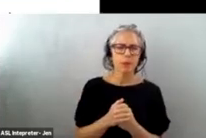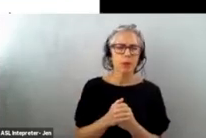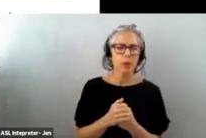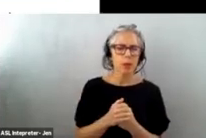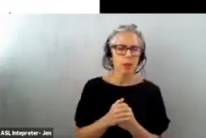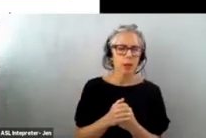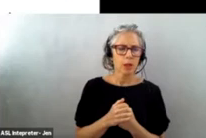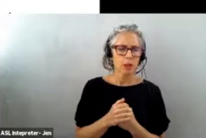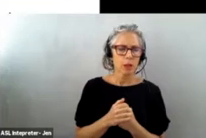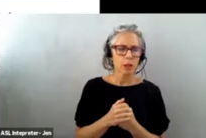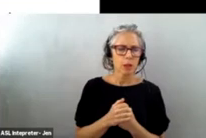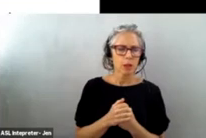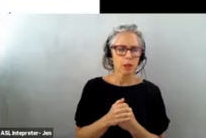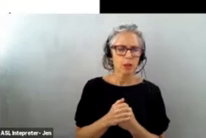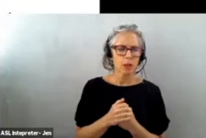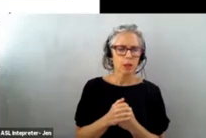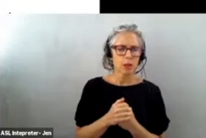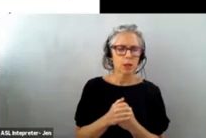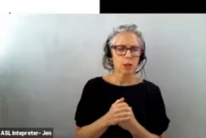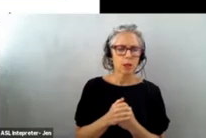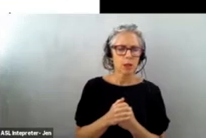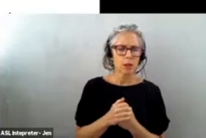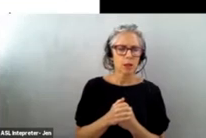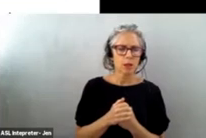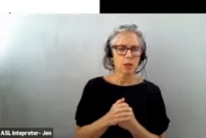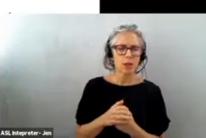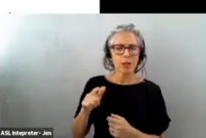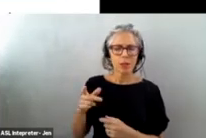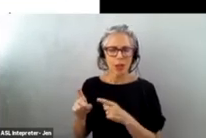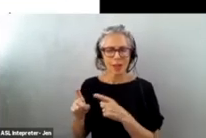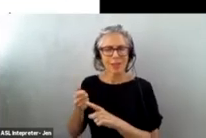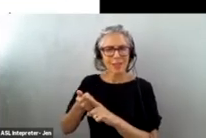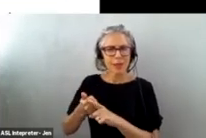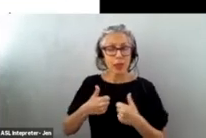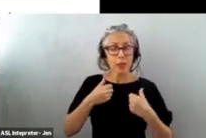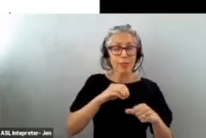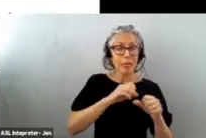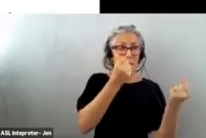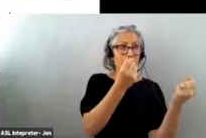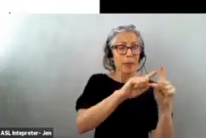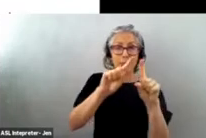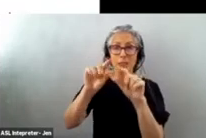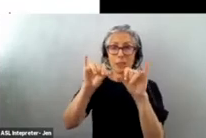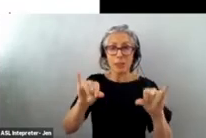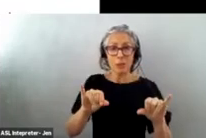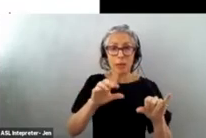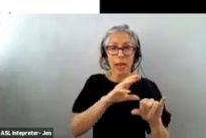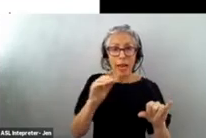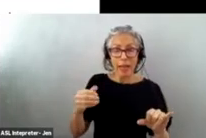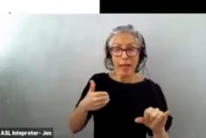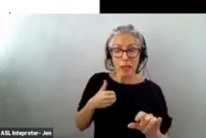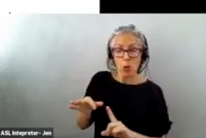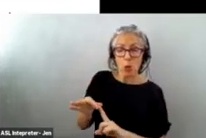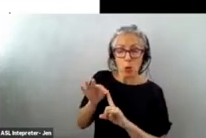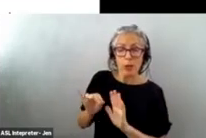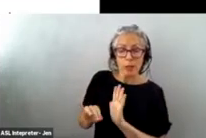So this, along with the child existing in multiple systems while carrying their own characteristics, is